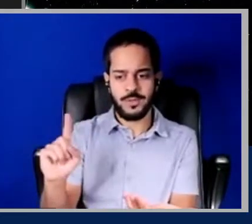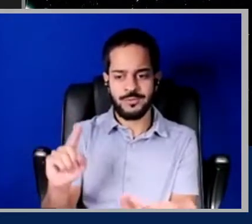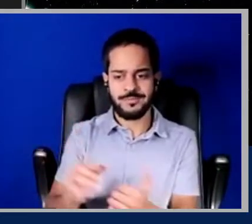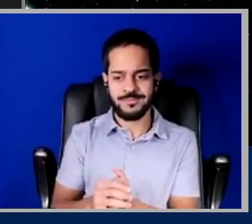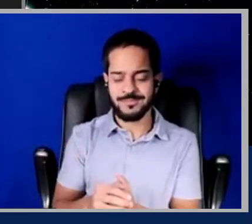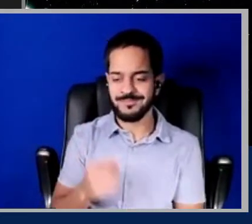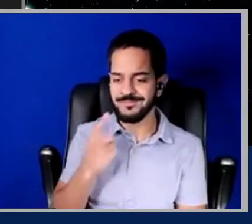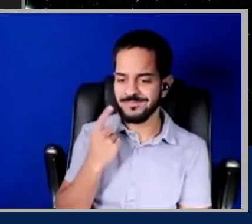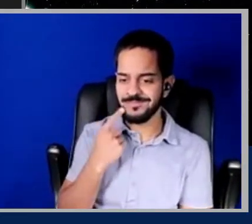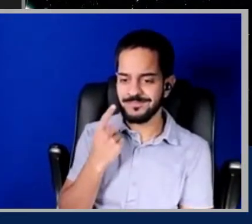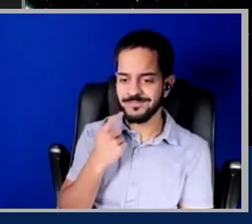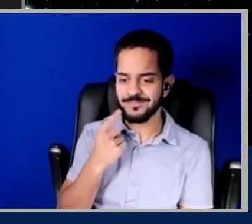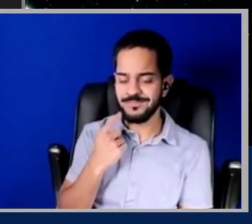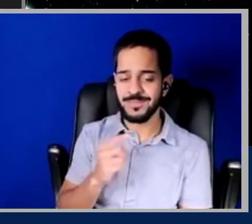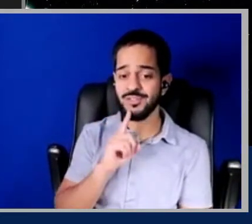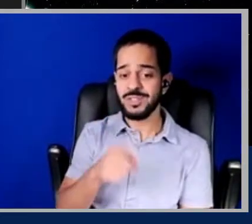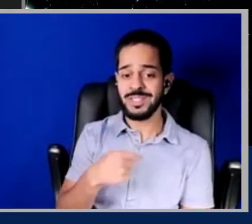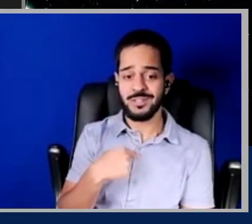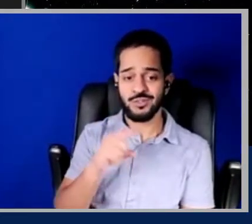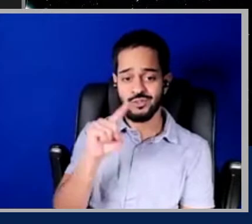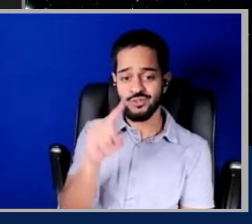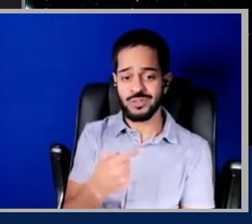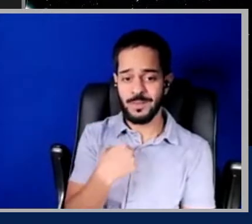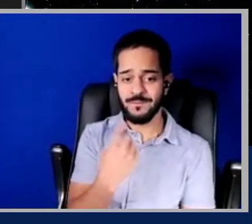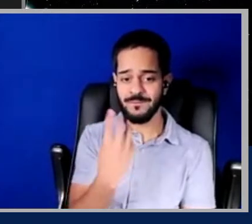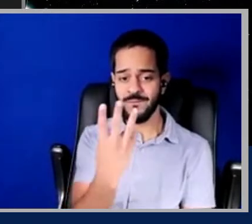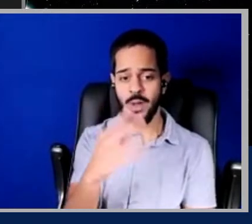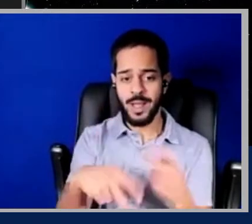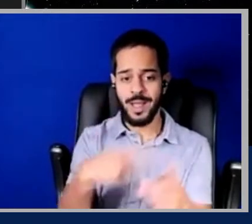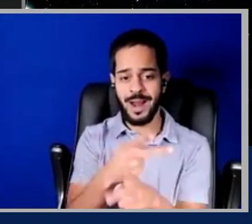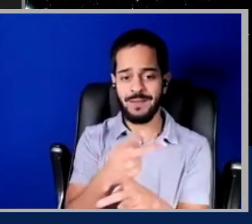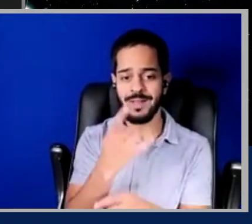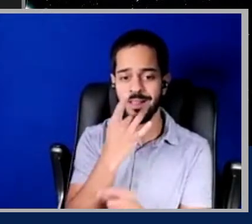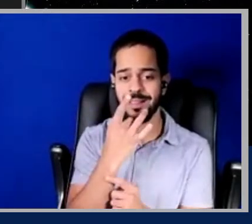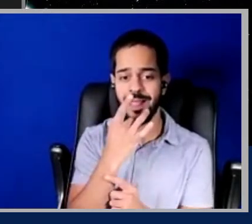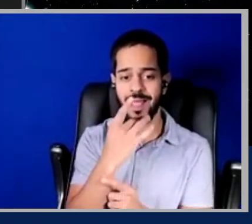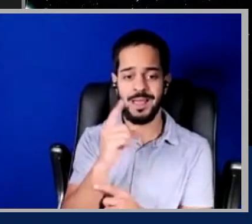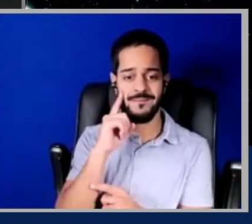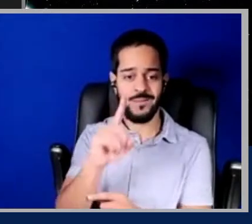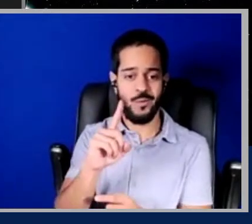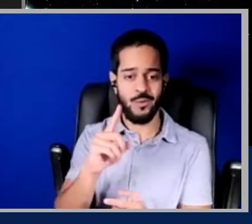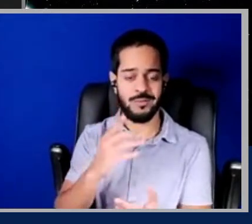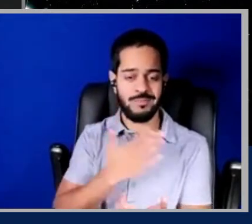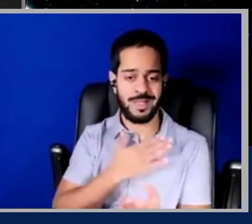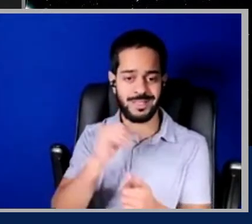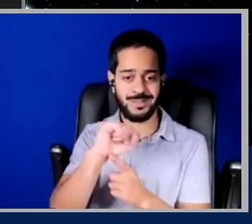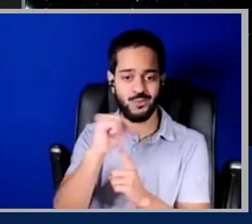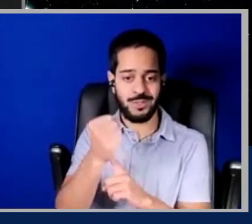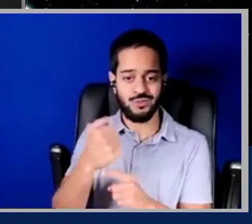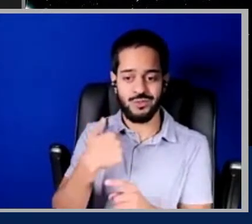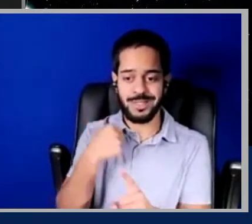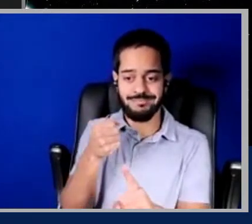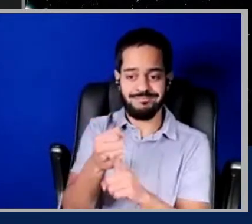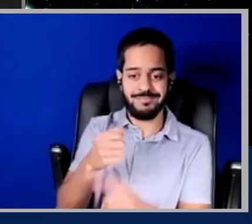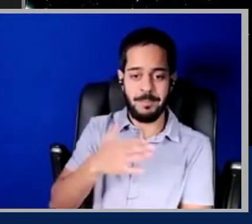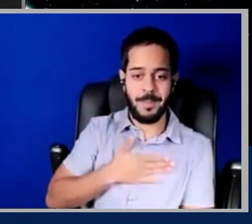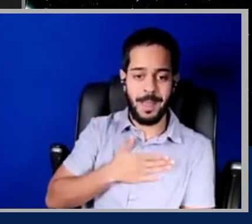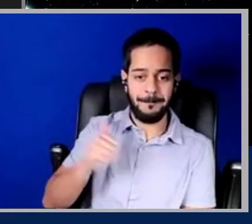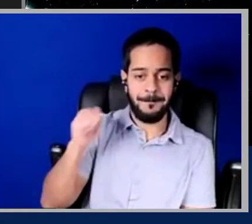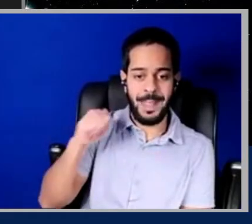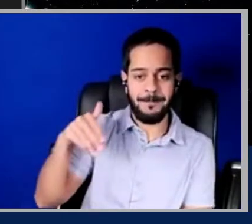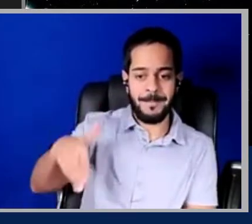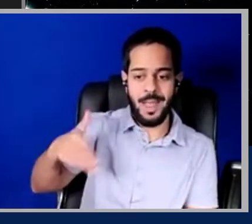Well, I just had these 4 kinds of light for M51, the Galaxy. That's all I had in my back pocket. But if you want to toss the radio over to me, I'll add